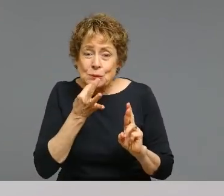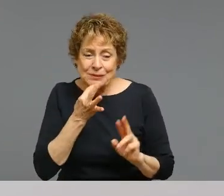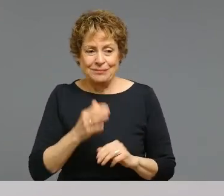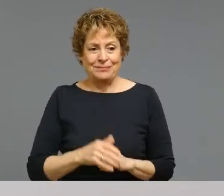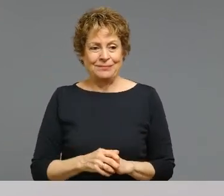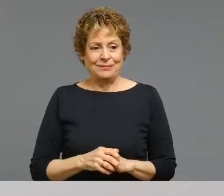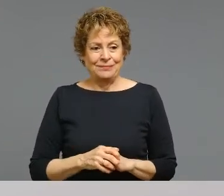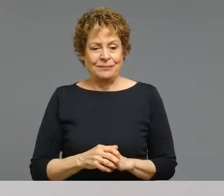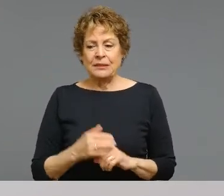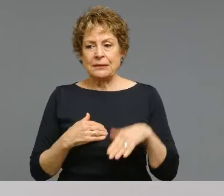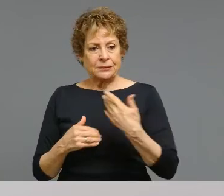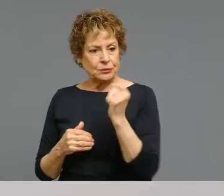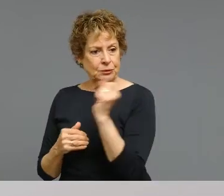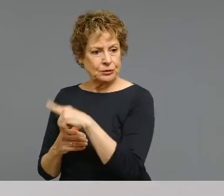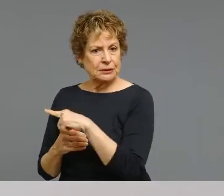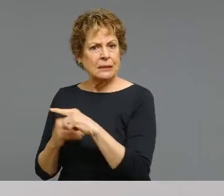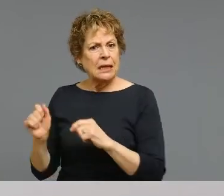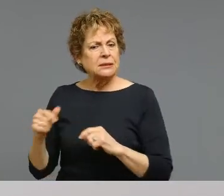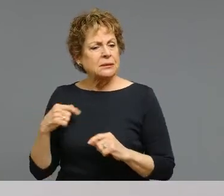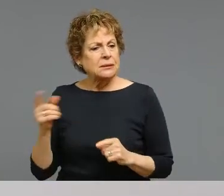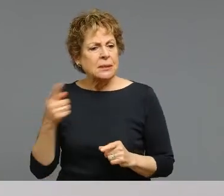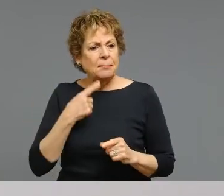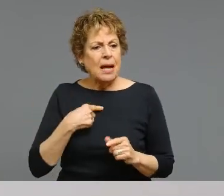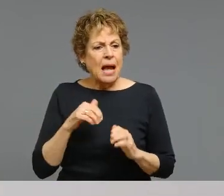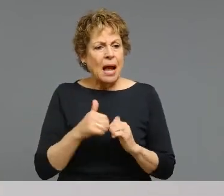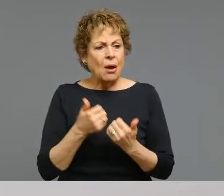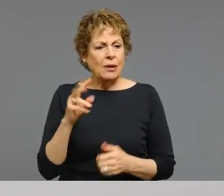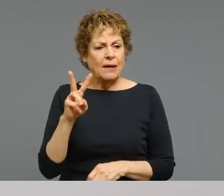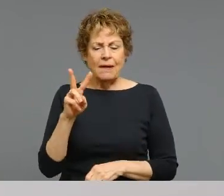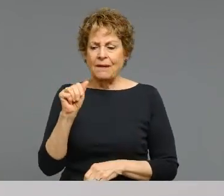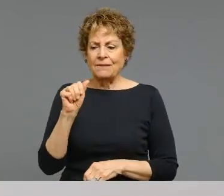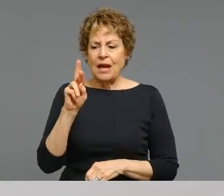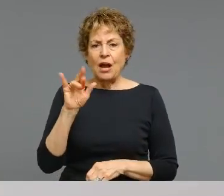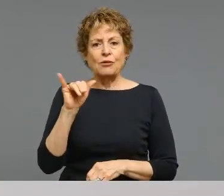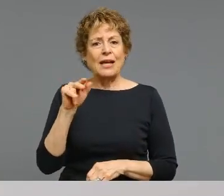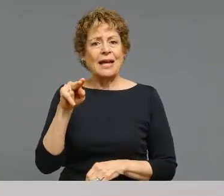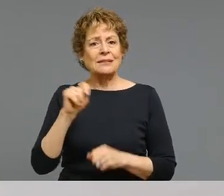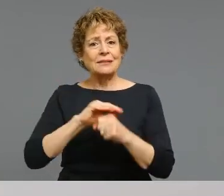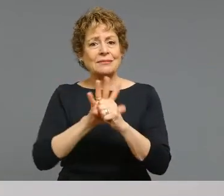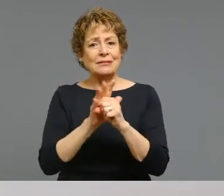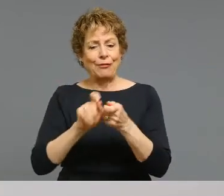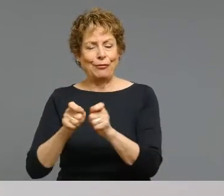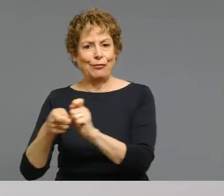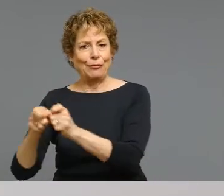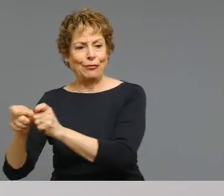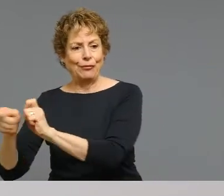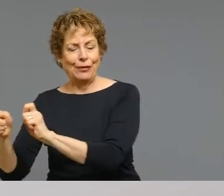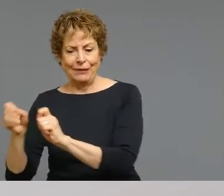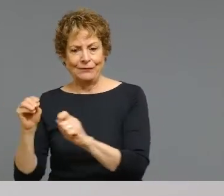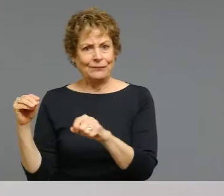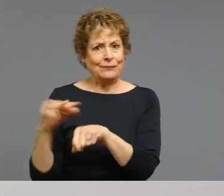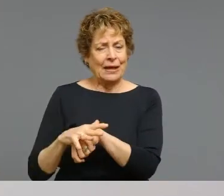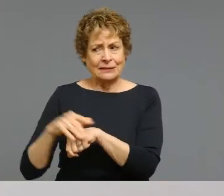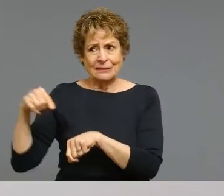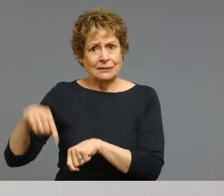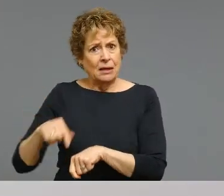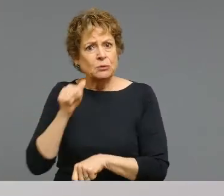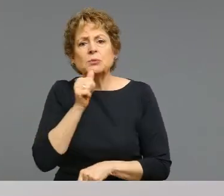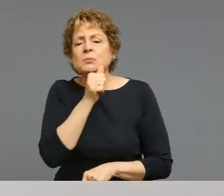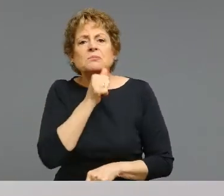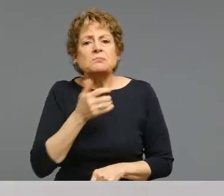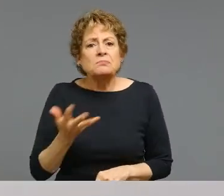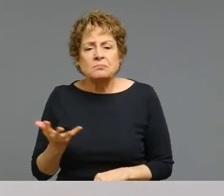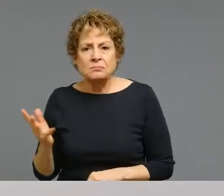us in Arizona? So we are seeing increased numbers of the variant, specifically